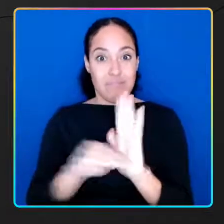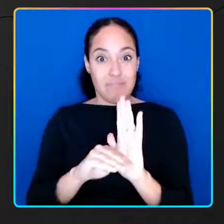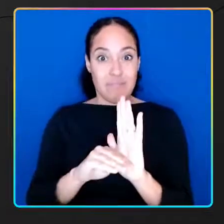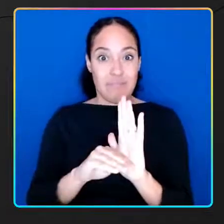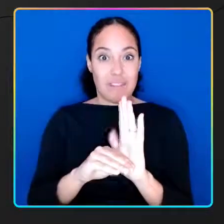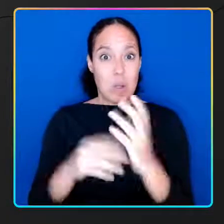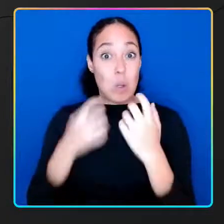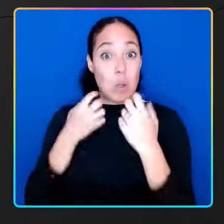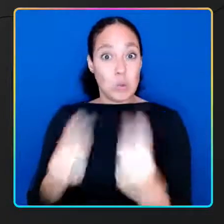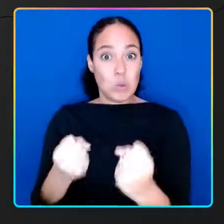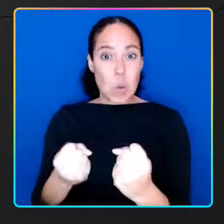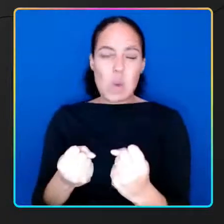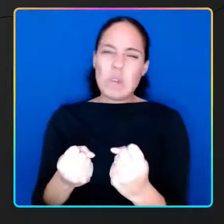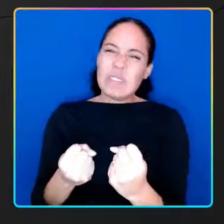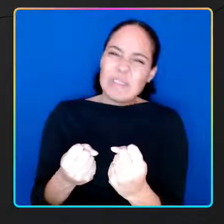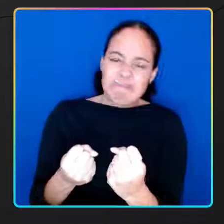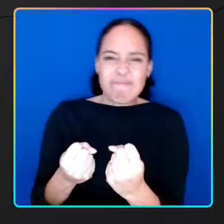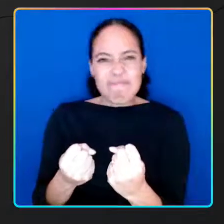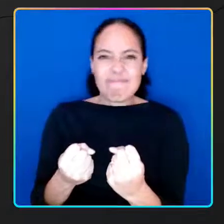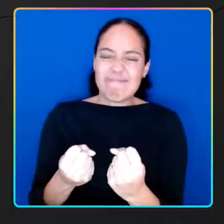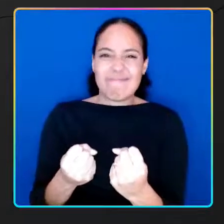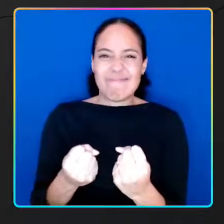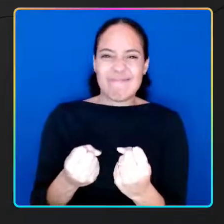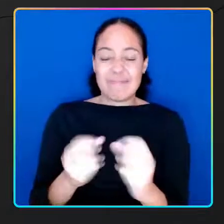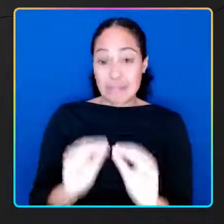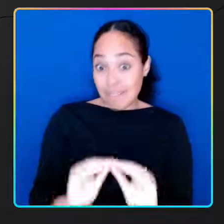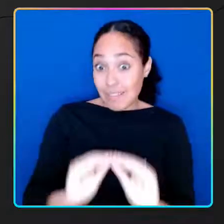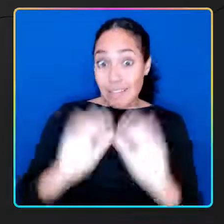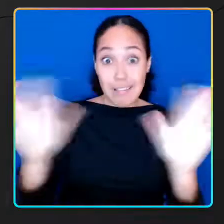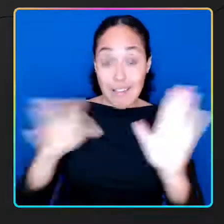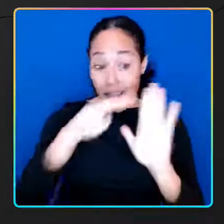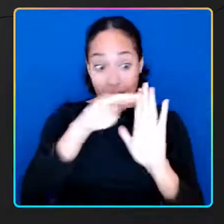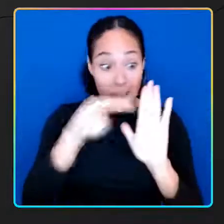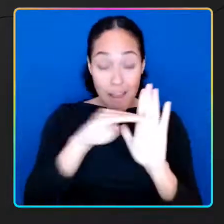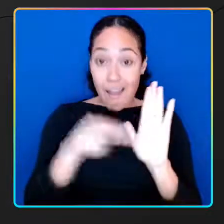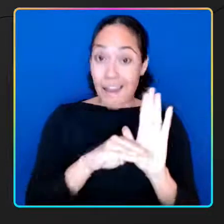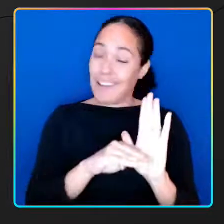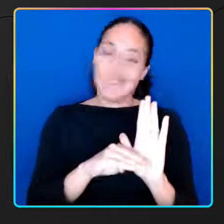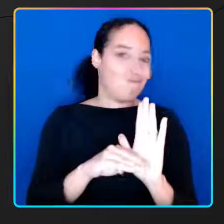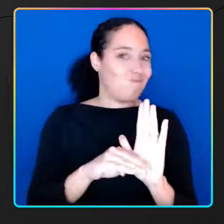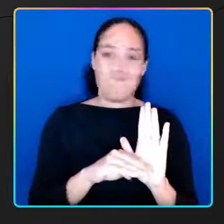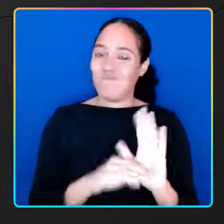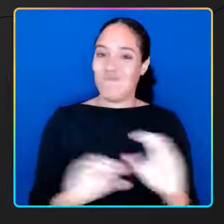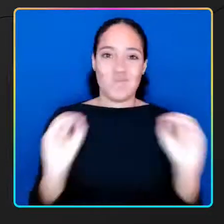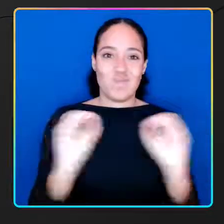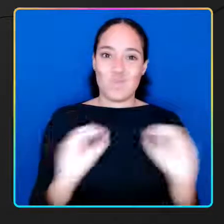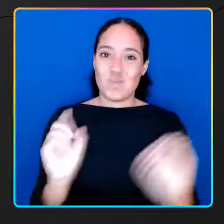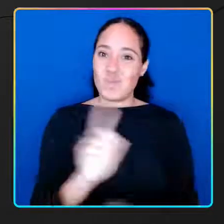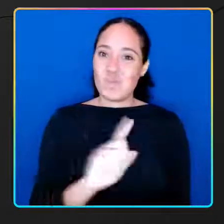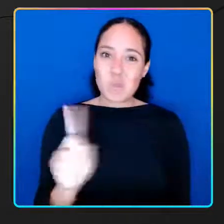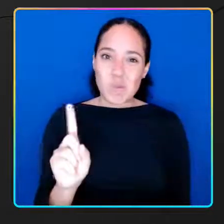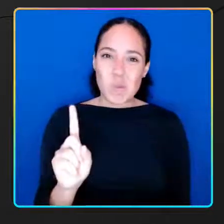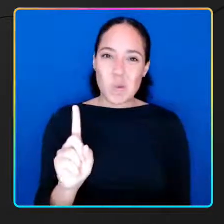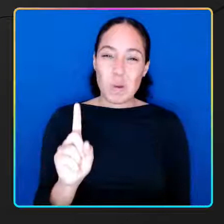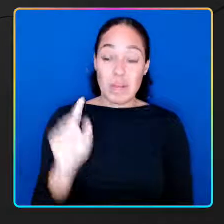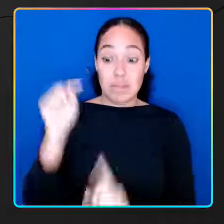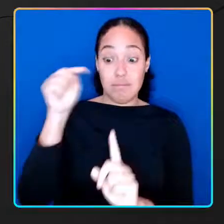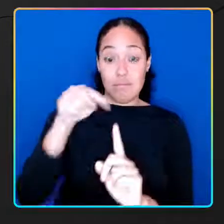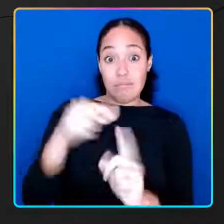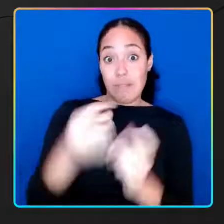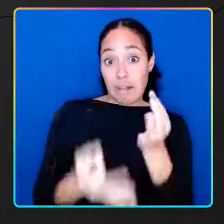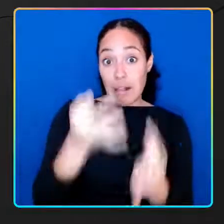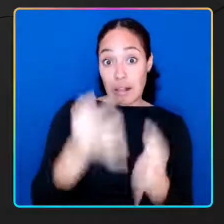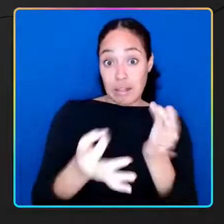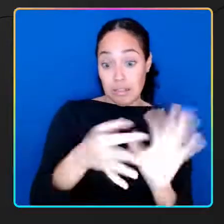and it's sometimes hard to see. And I think it's really important. It's a really important area of AI that people have been talking